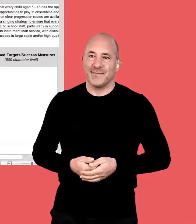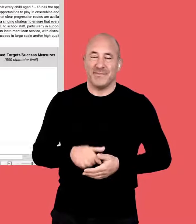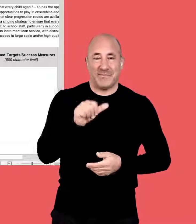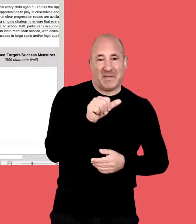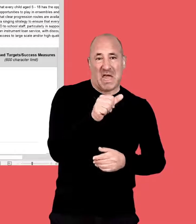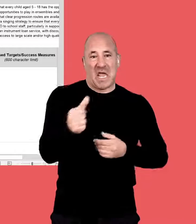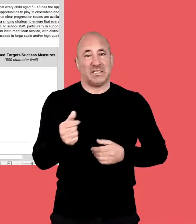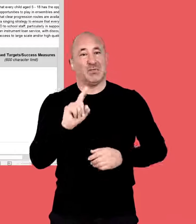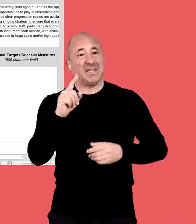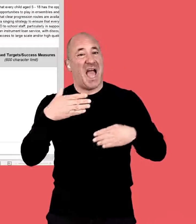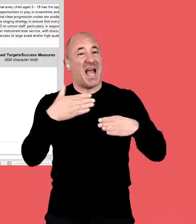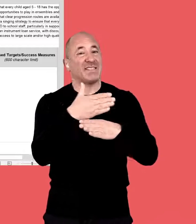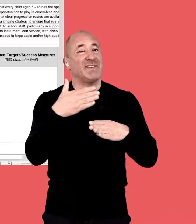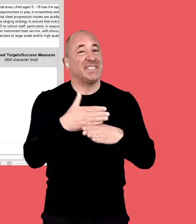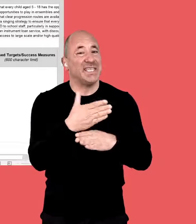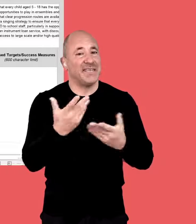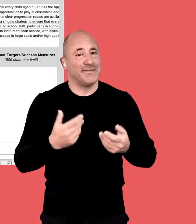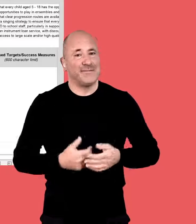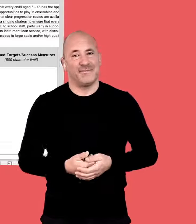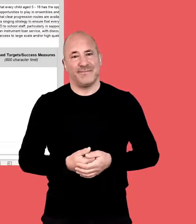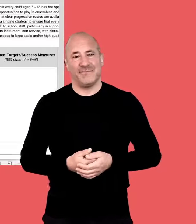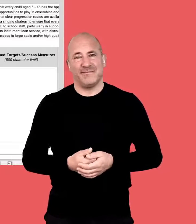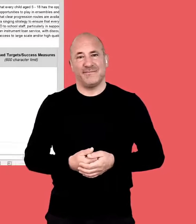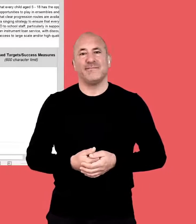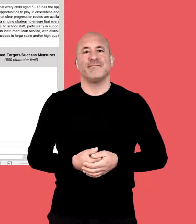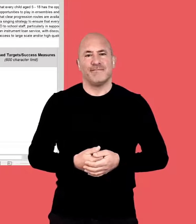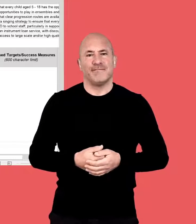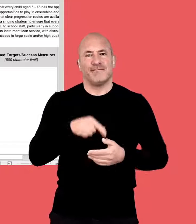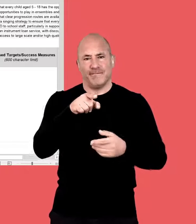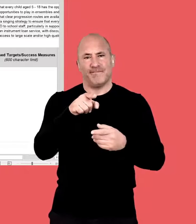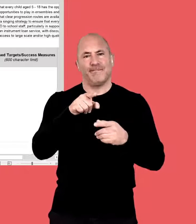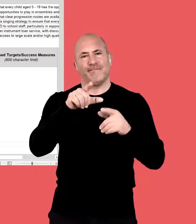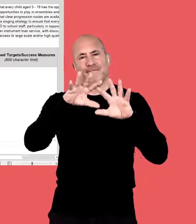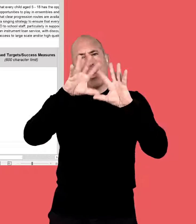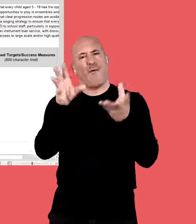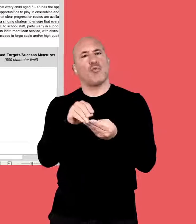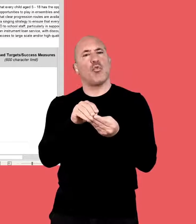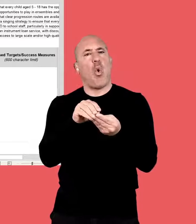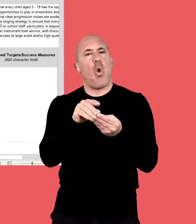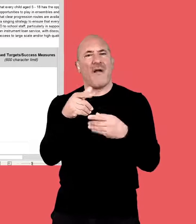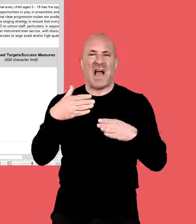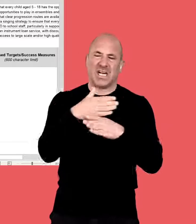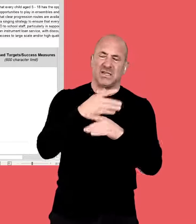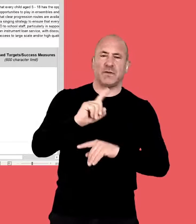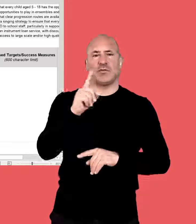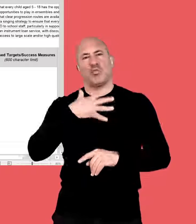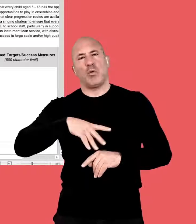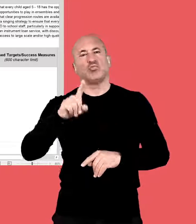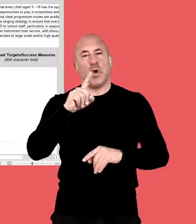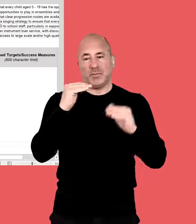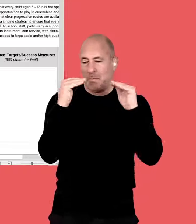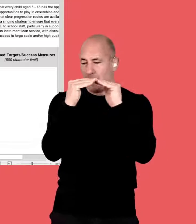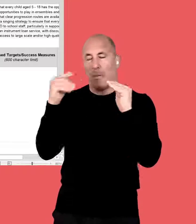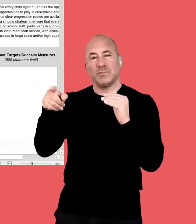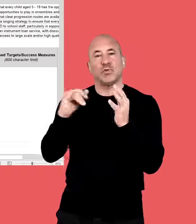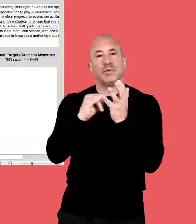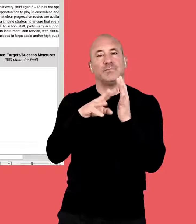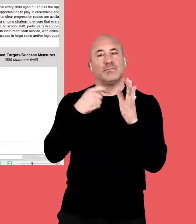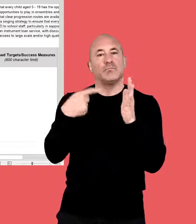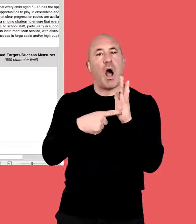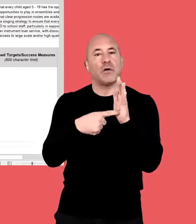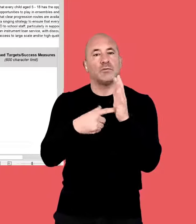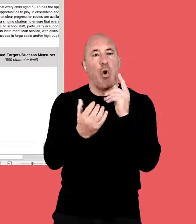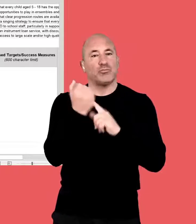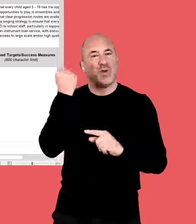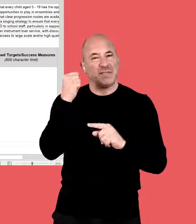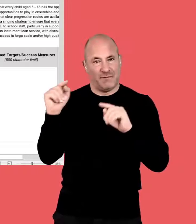Moving on to activity, we'd like for you to include a brief overview of the activity you are setting a SMART objective